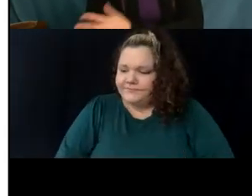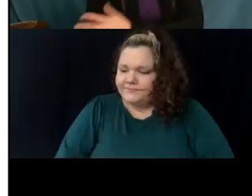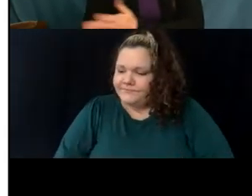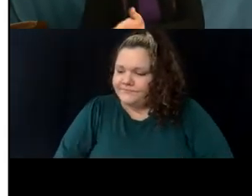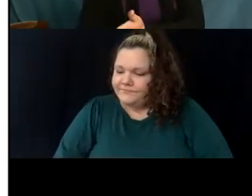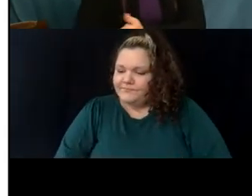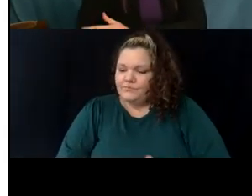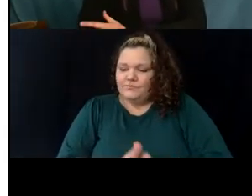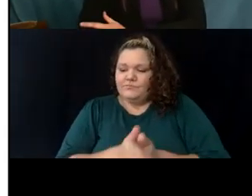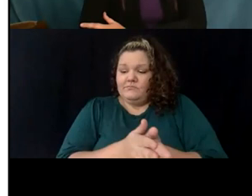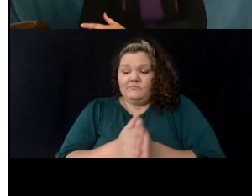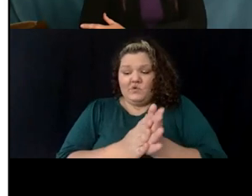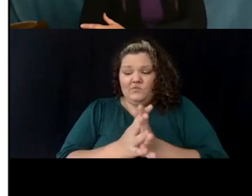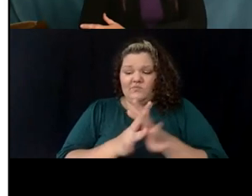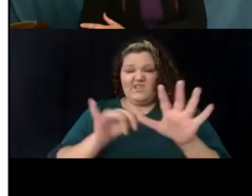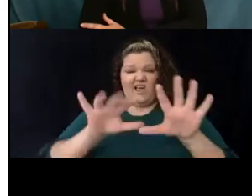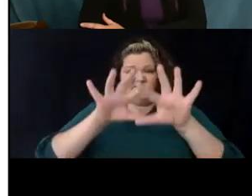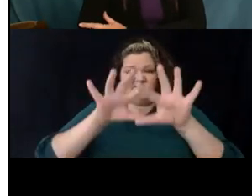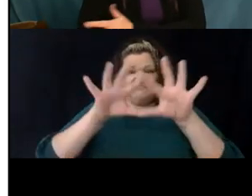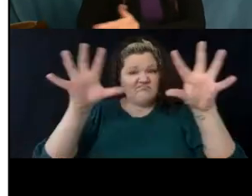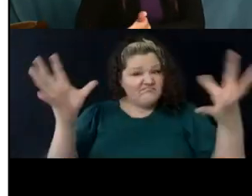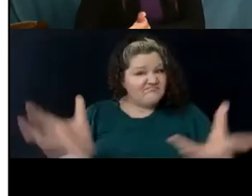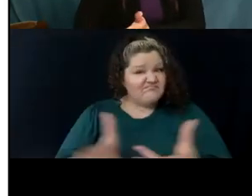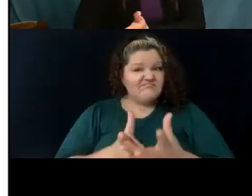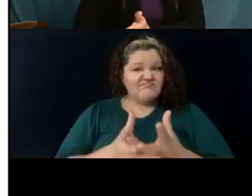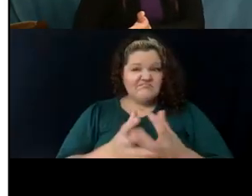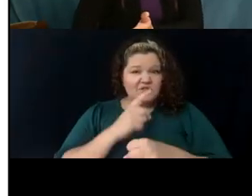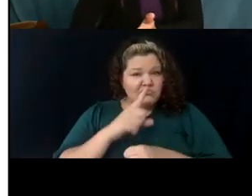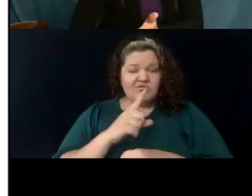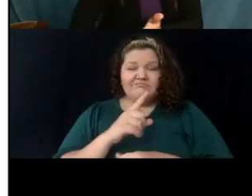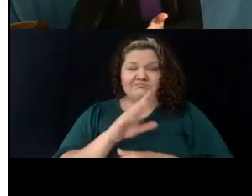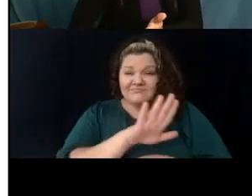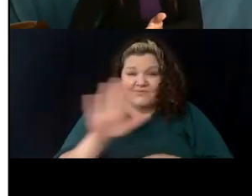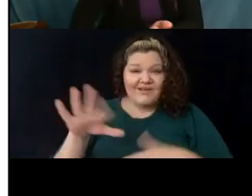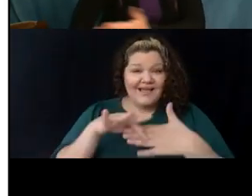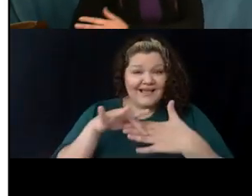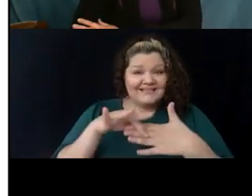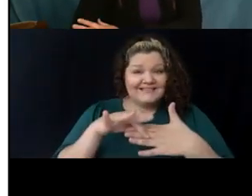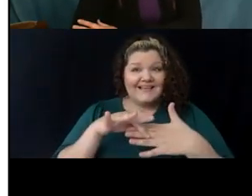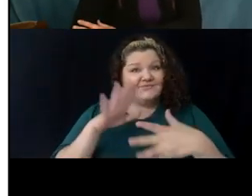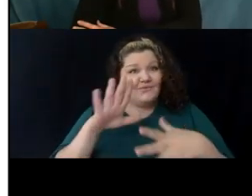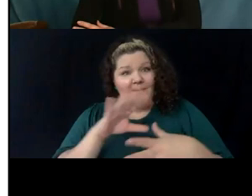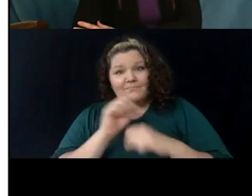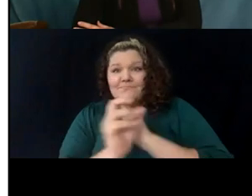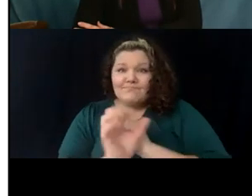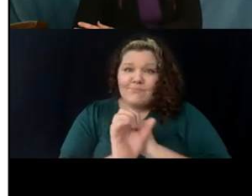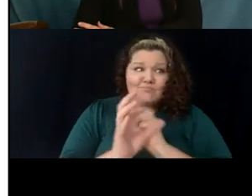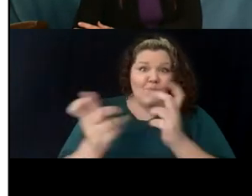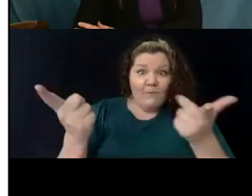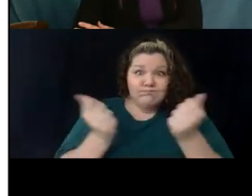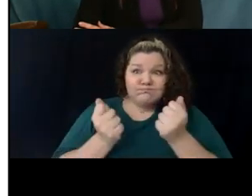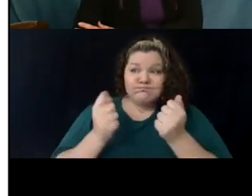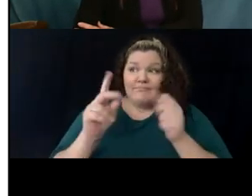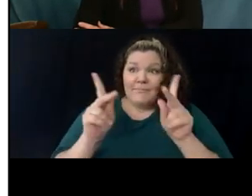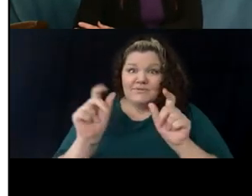have questions. They want to ensure that a certain piece of access is going to be in place for them. So they need a way to be able to follow up and ask about those things.